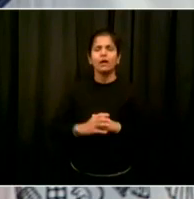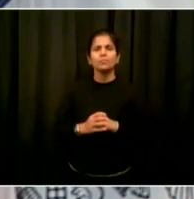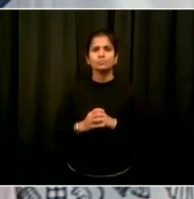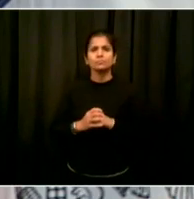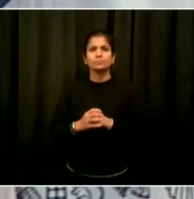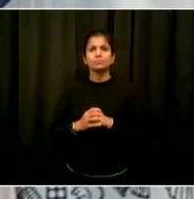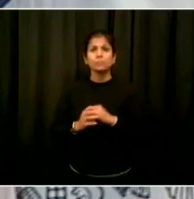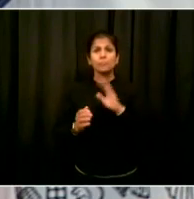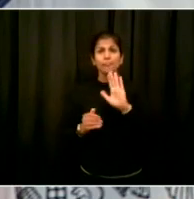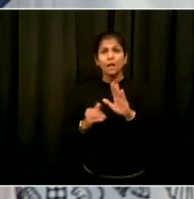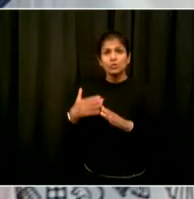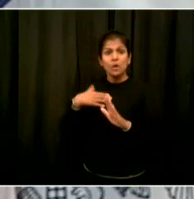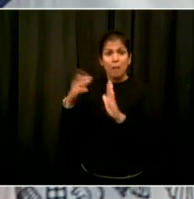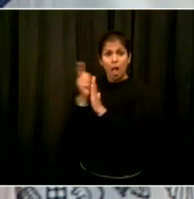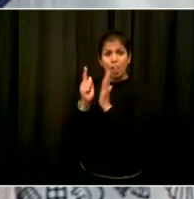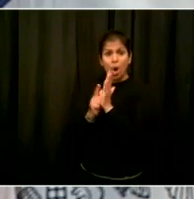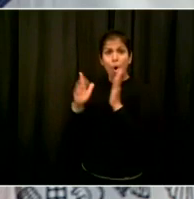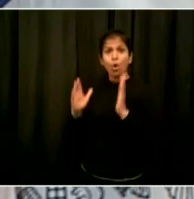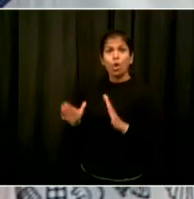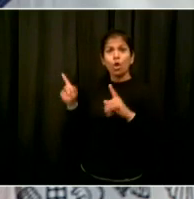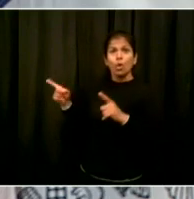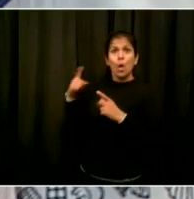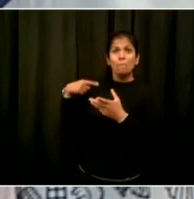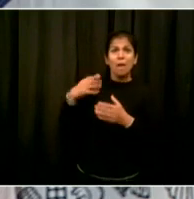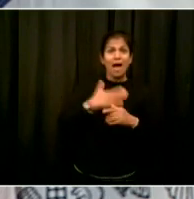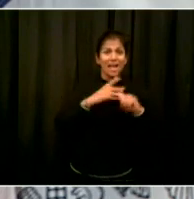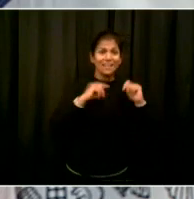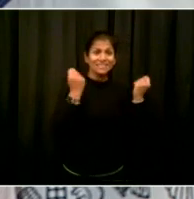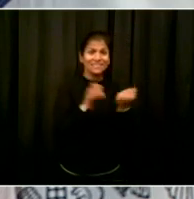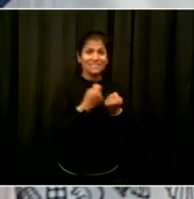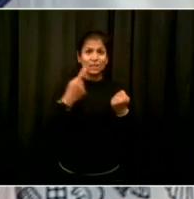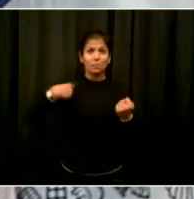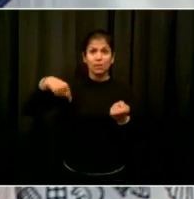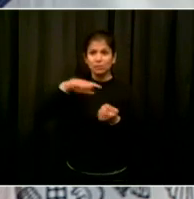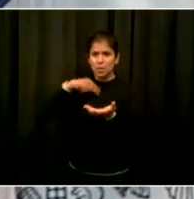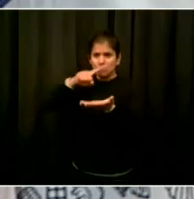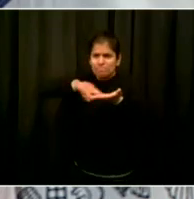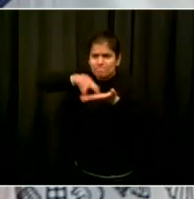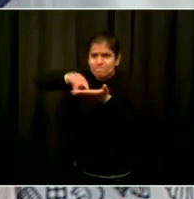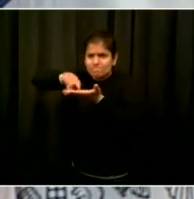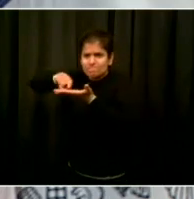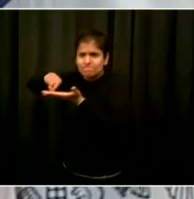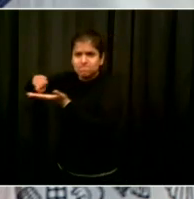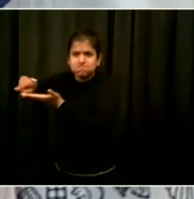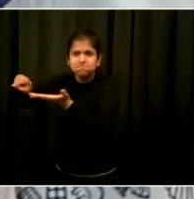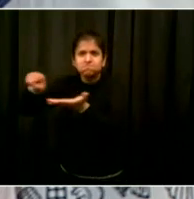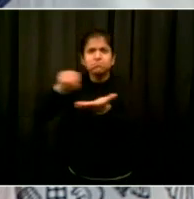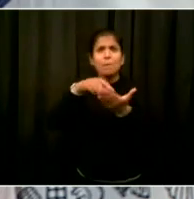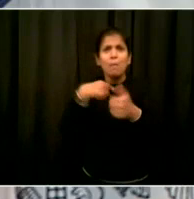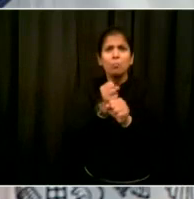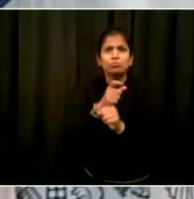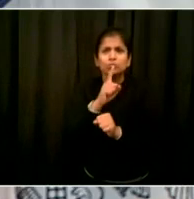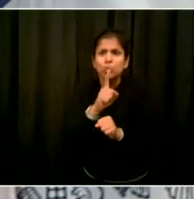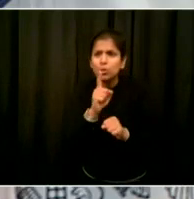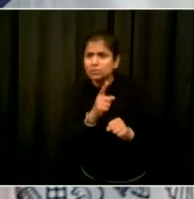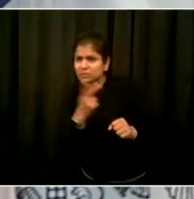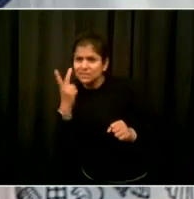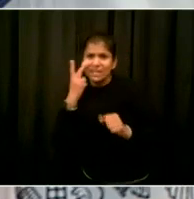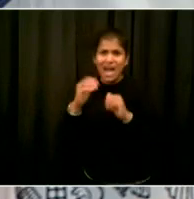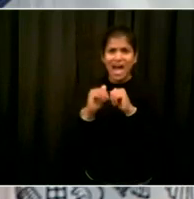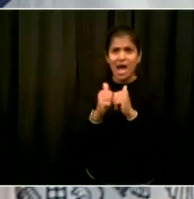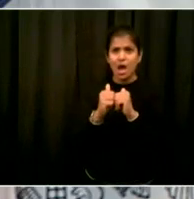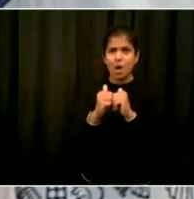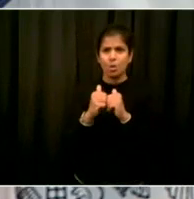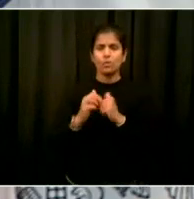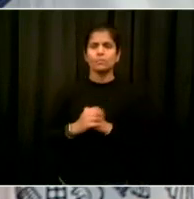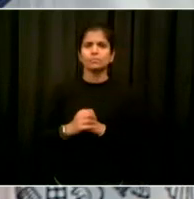meantime is reach every single child, every single family. And if they have a device and they